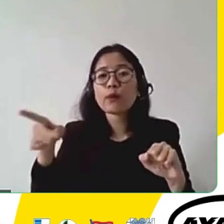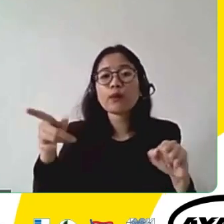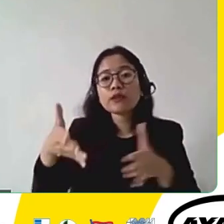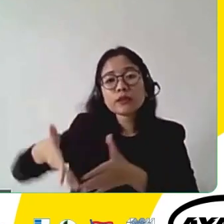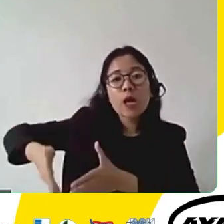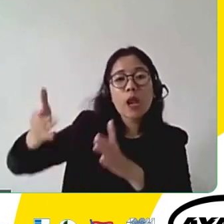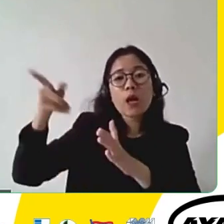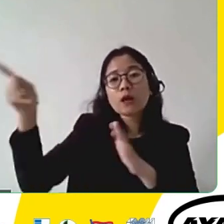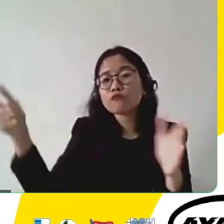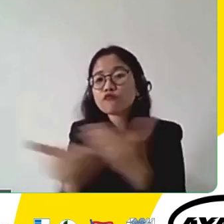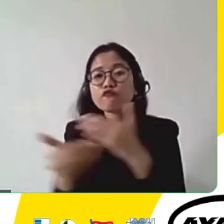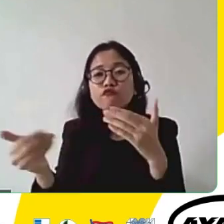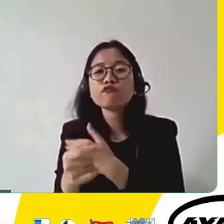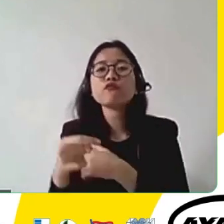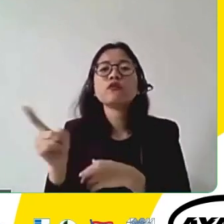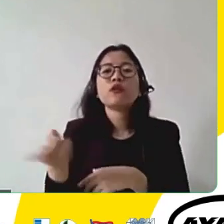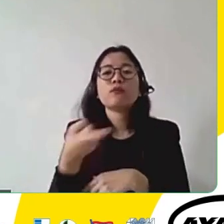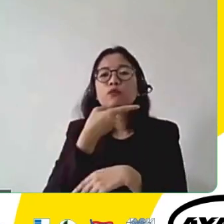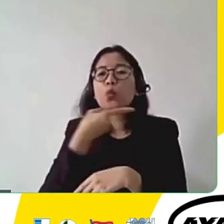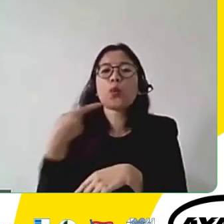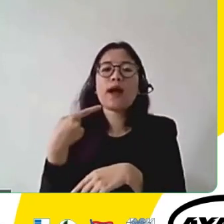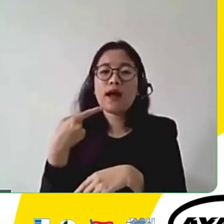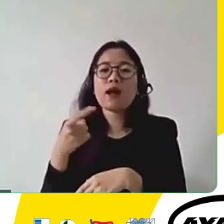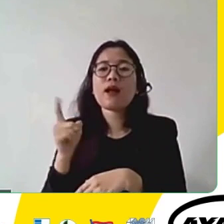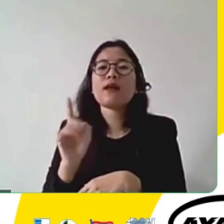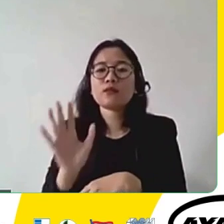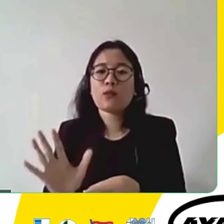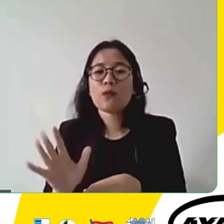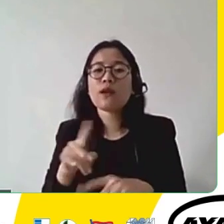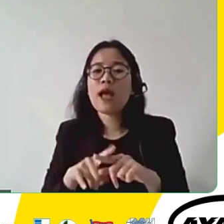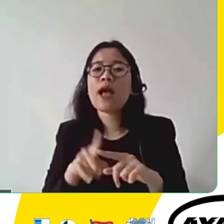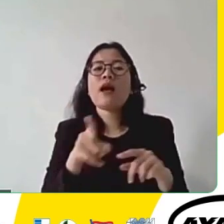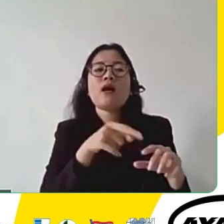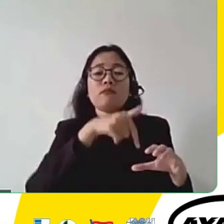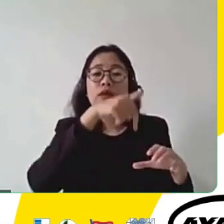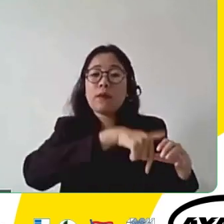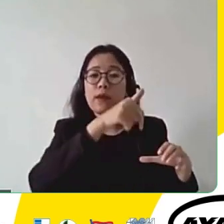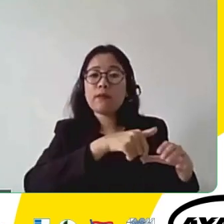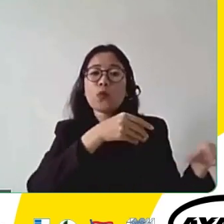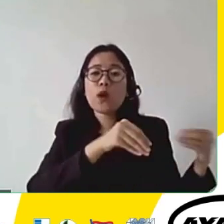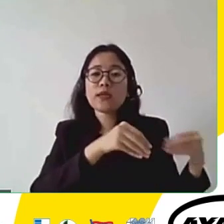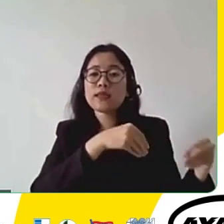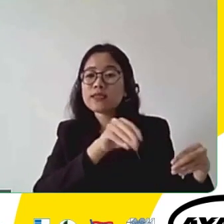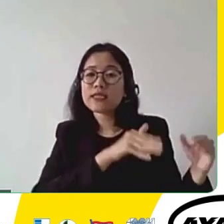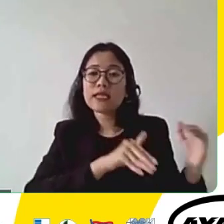of air quality management system. And for human,